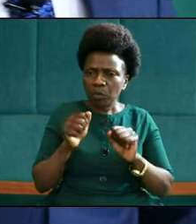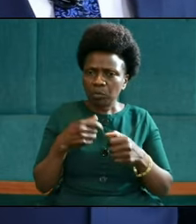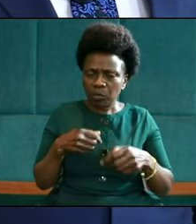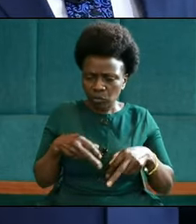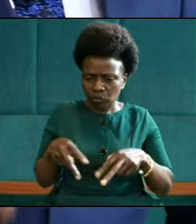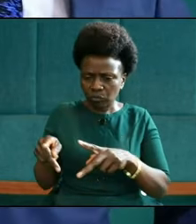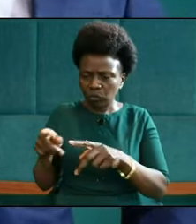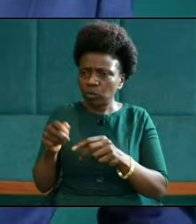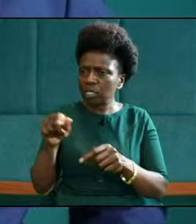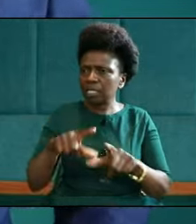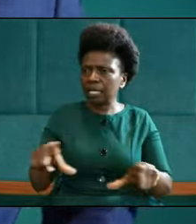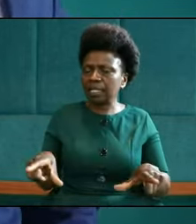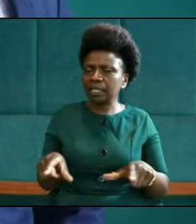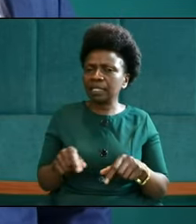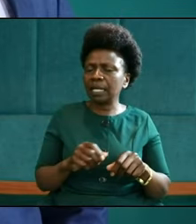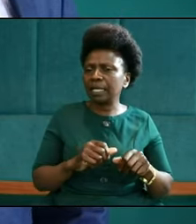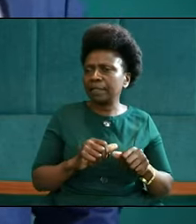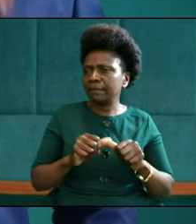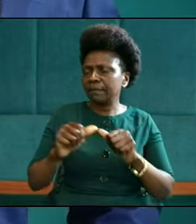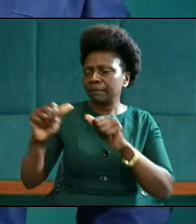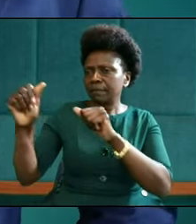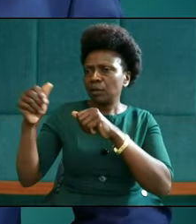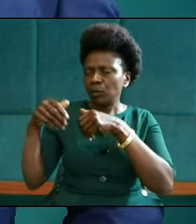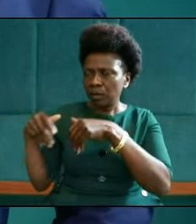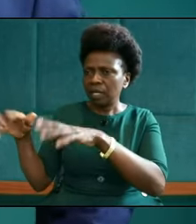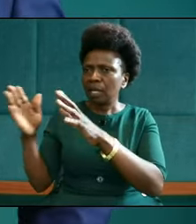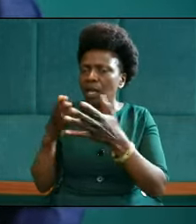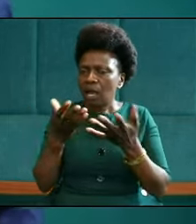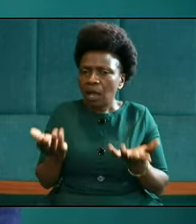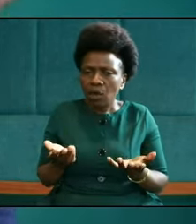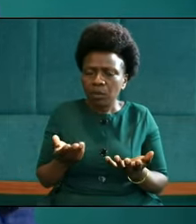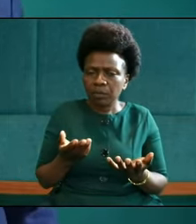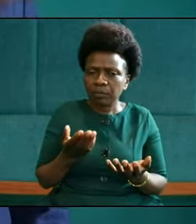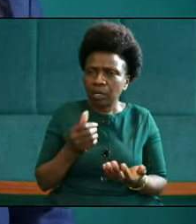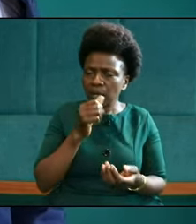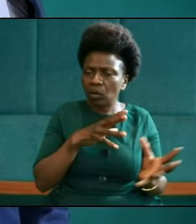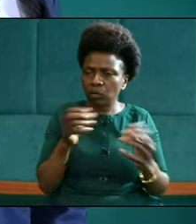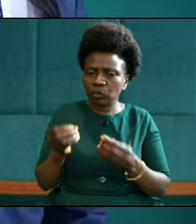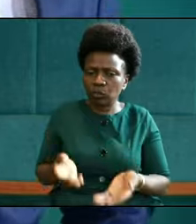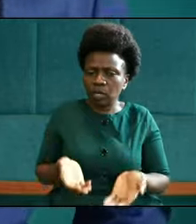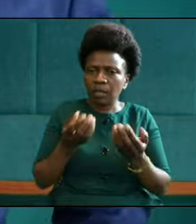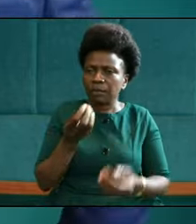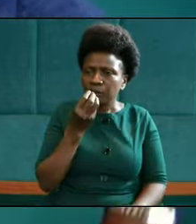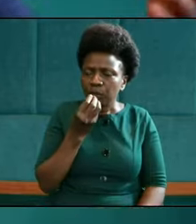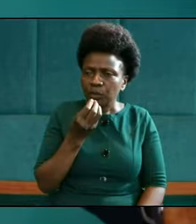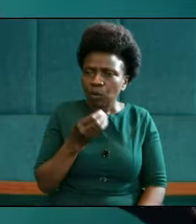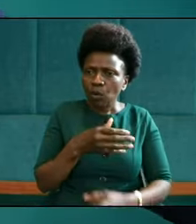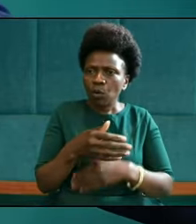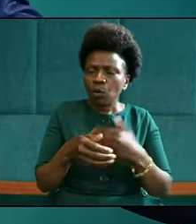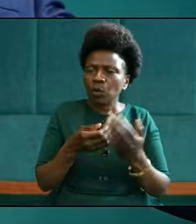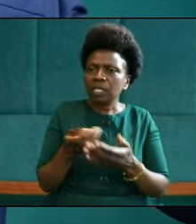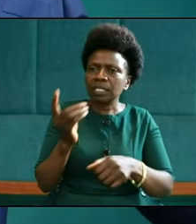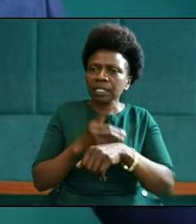Haran? It is a long distance. How can I carry food that is going to carry me through all